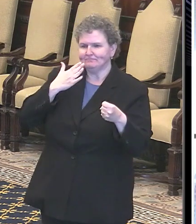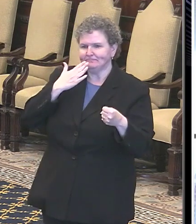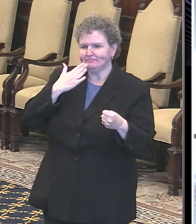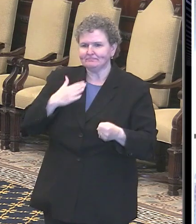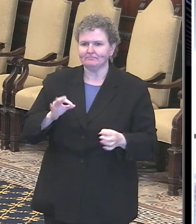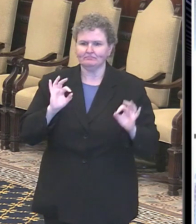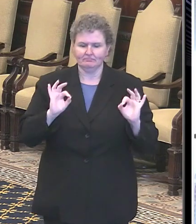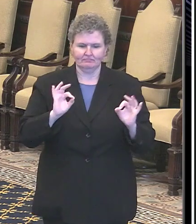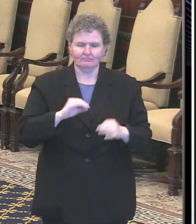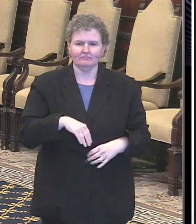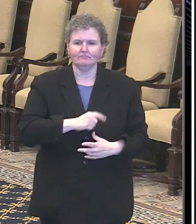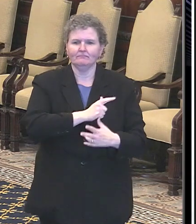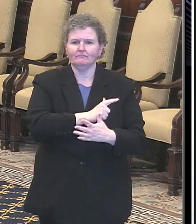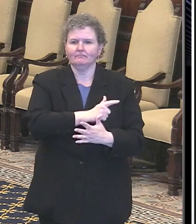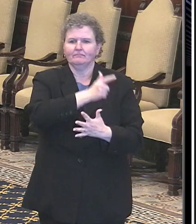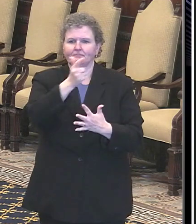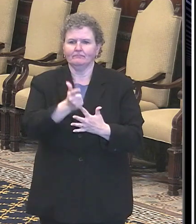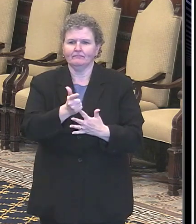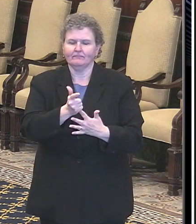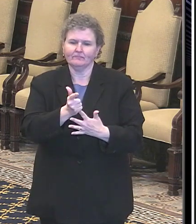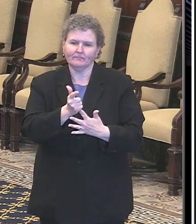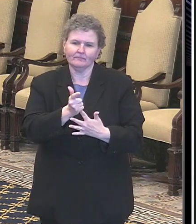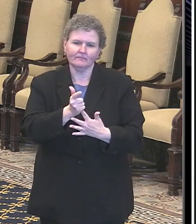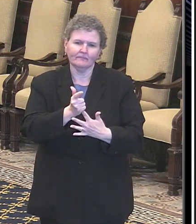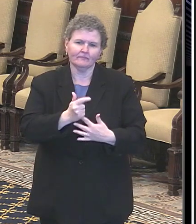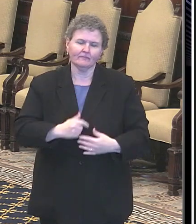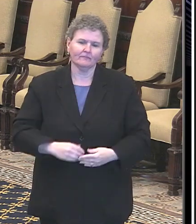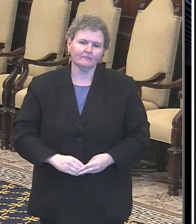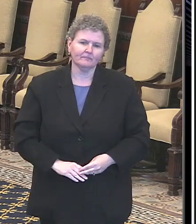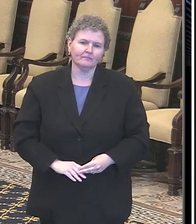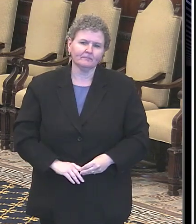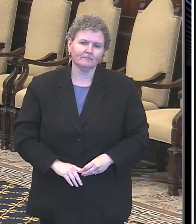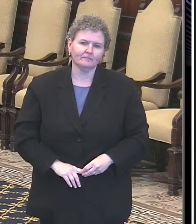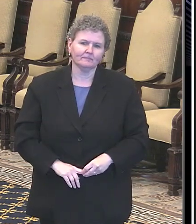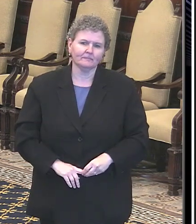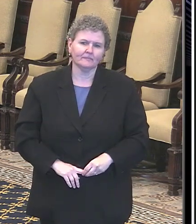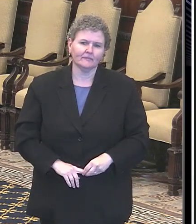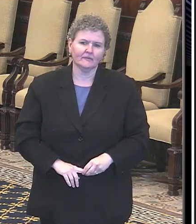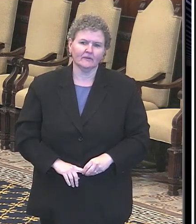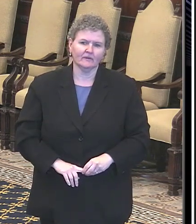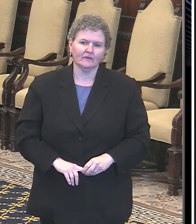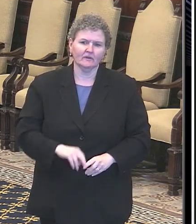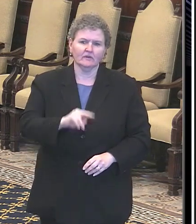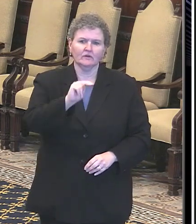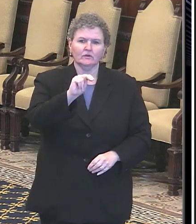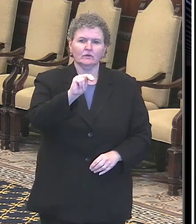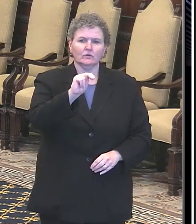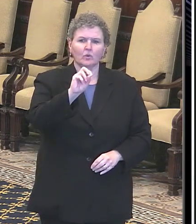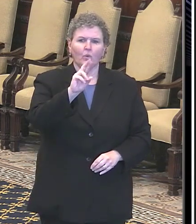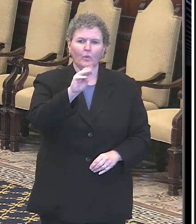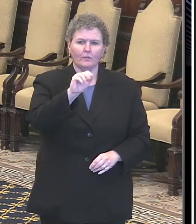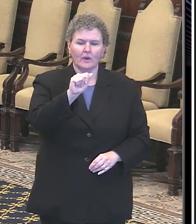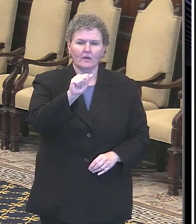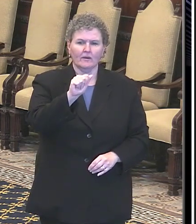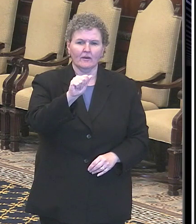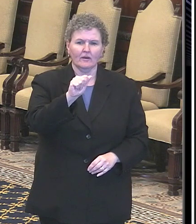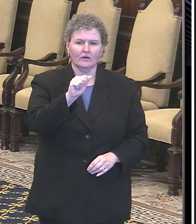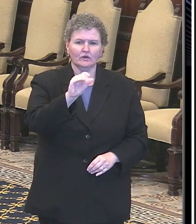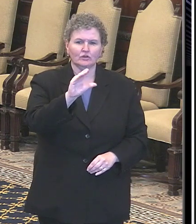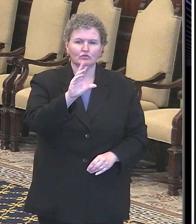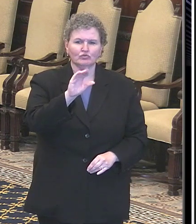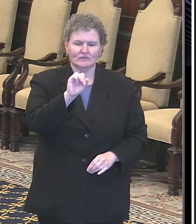have. Great, thank you, Annie. Next up, Laura McChrystal of the Inquirer. Hi.